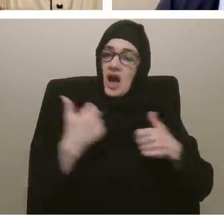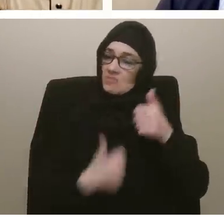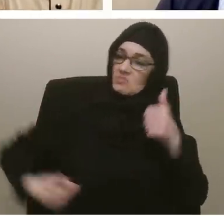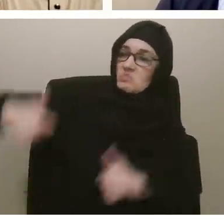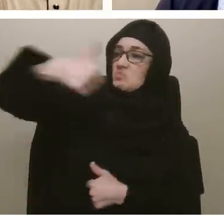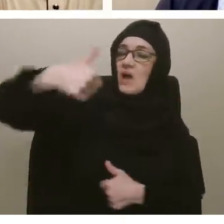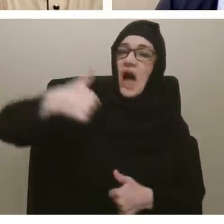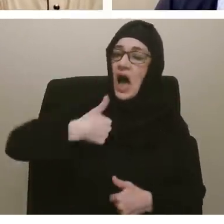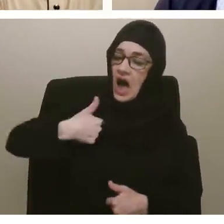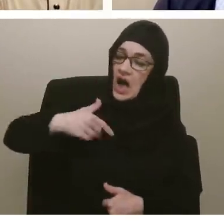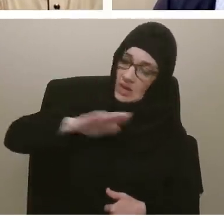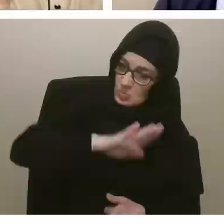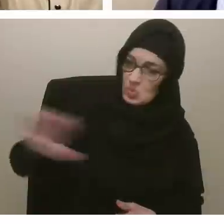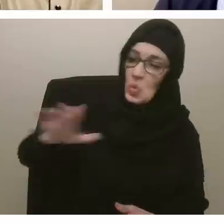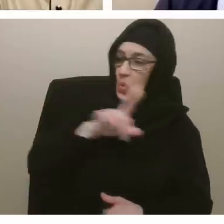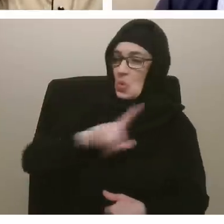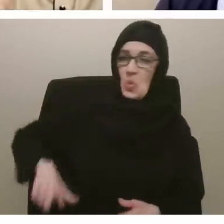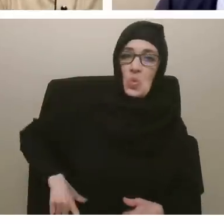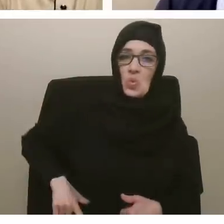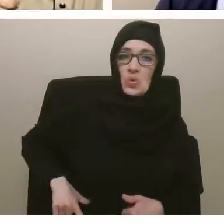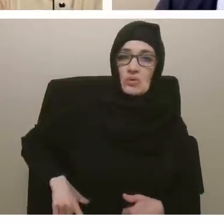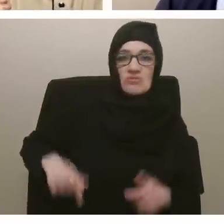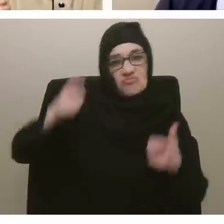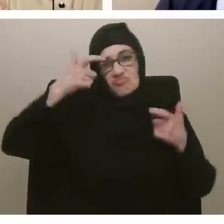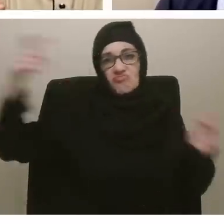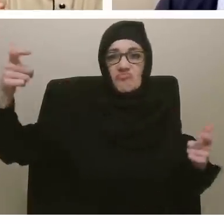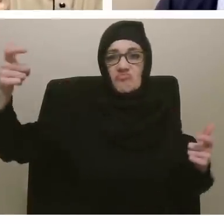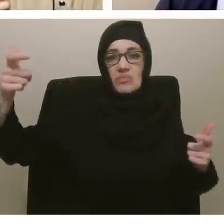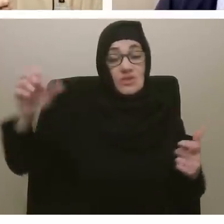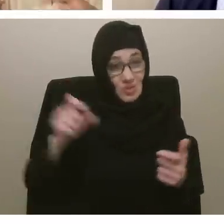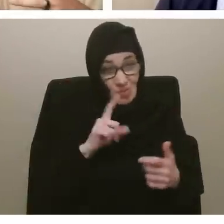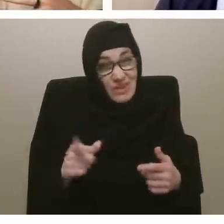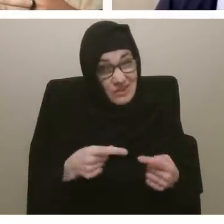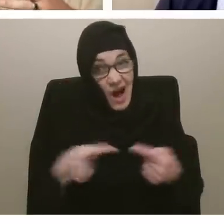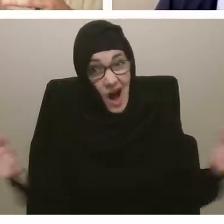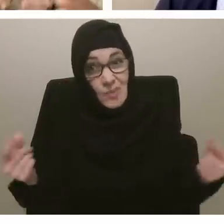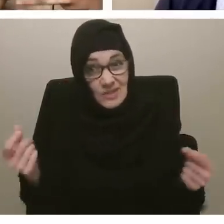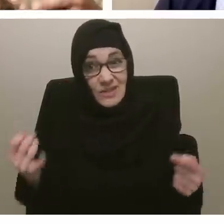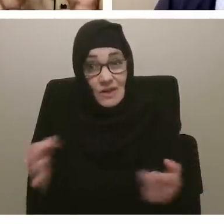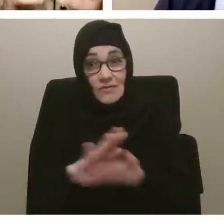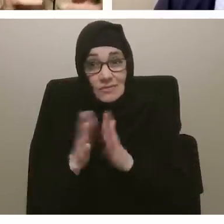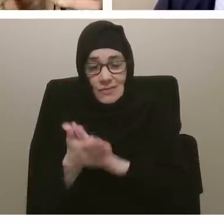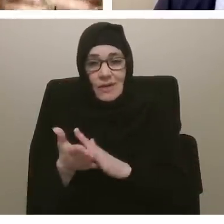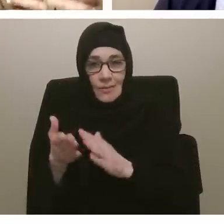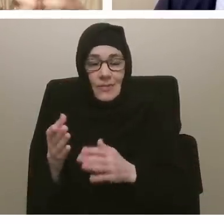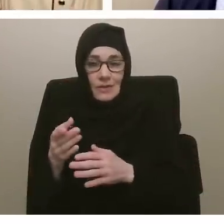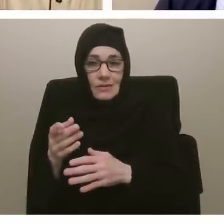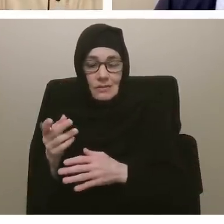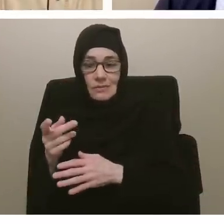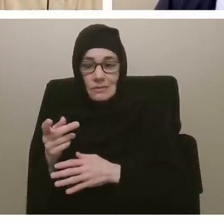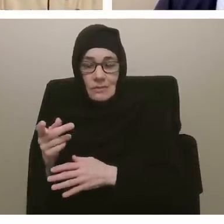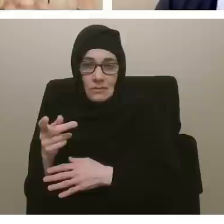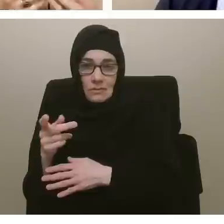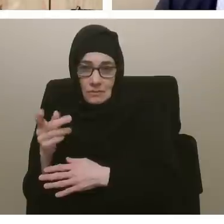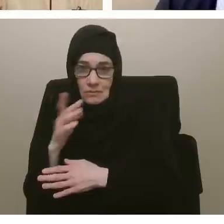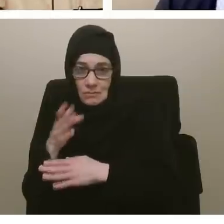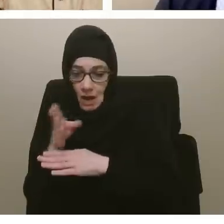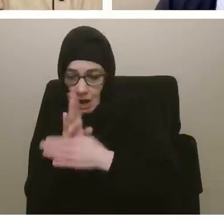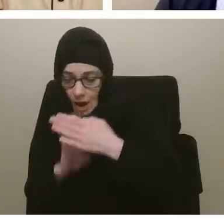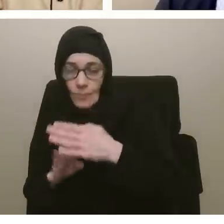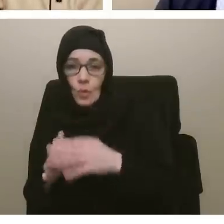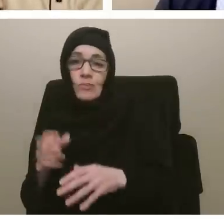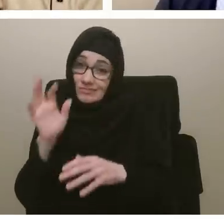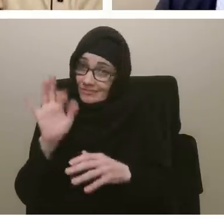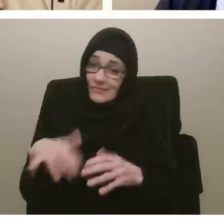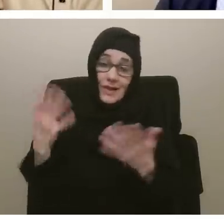I am your Lord the Most High. Like the opposite of that. SubhanAllah. So it's like, that's your example there. Yeah. And then